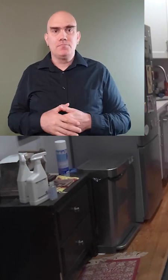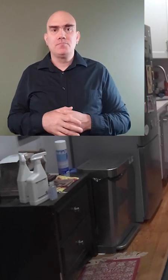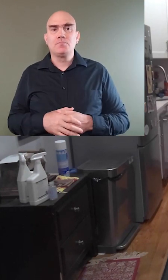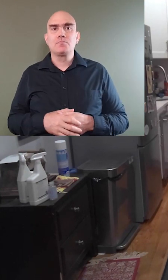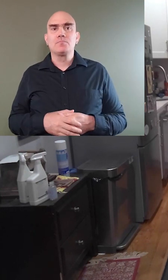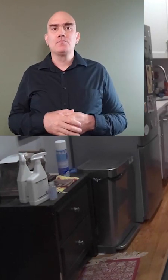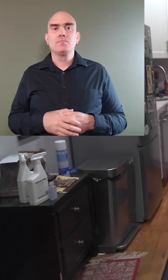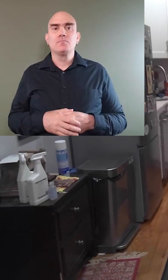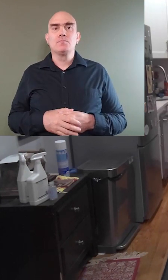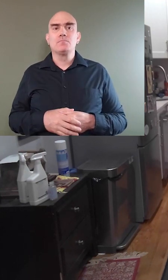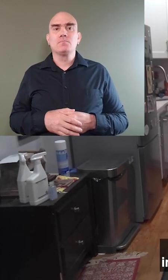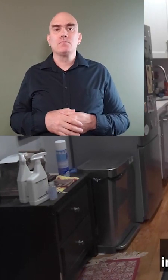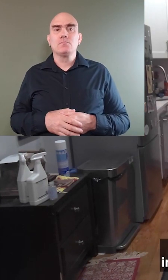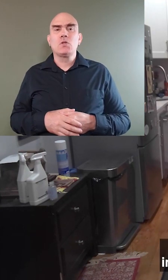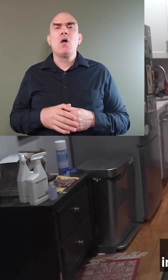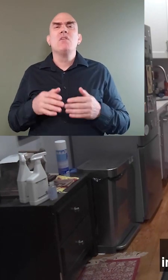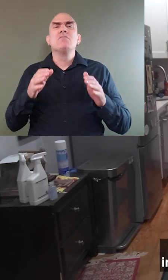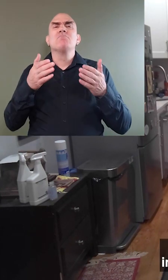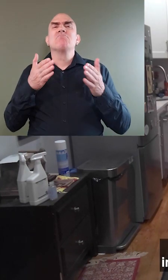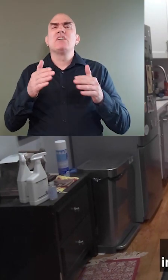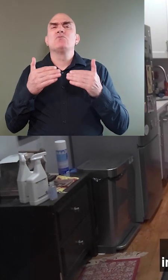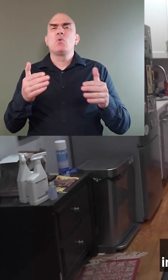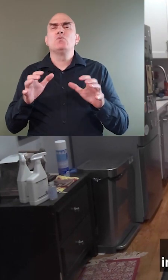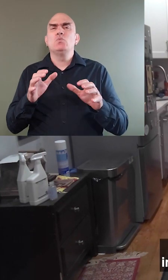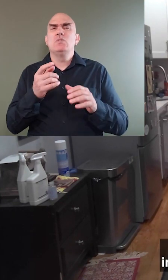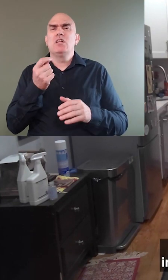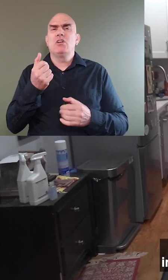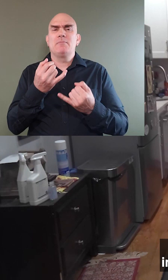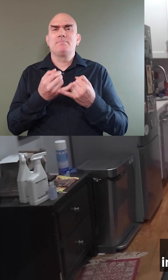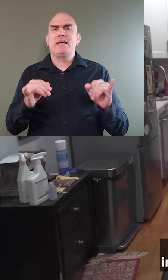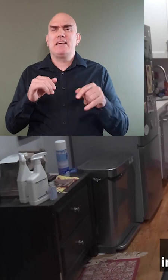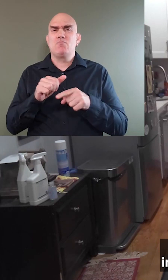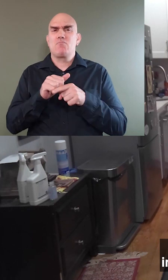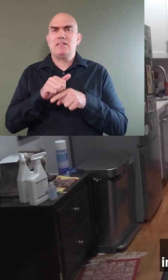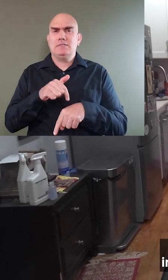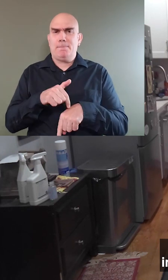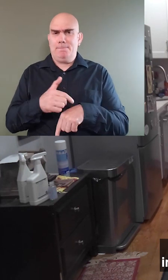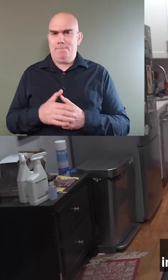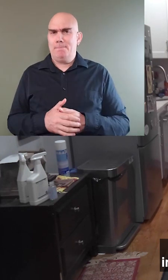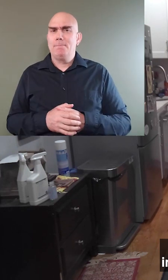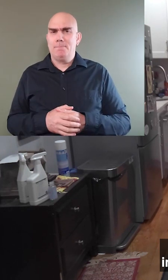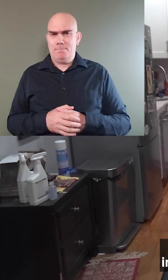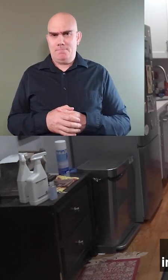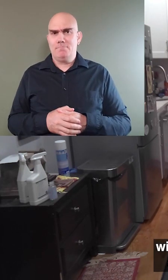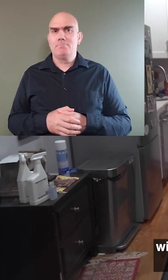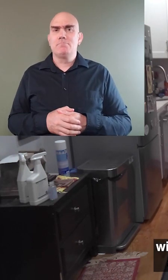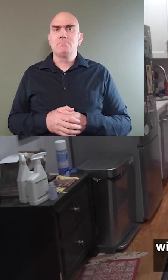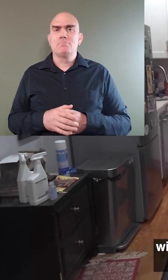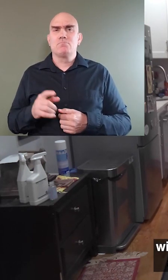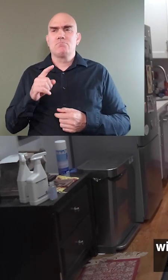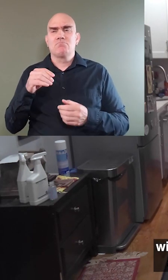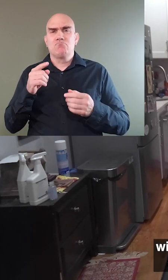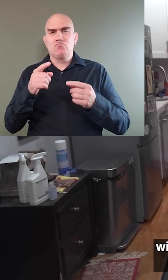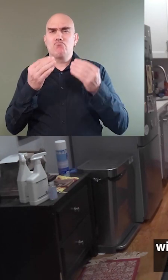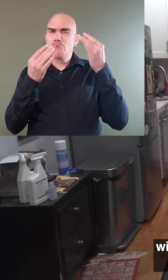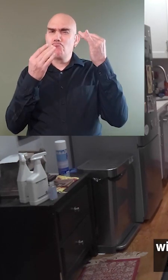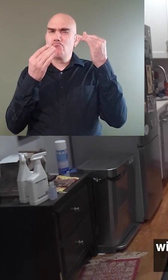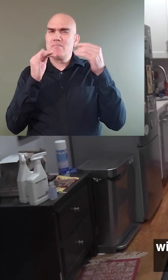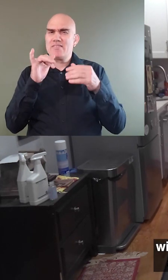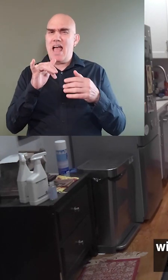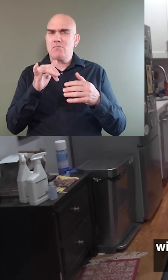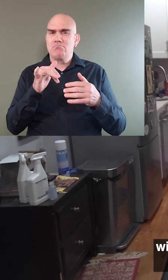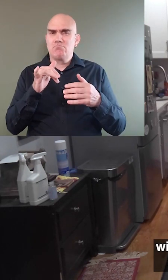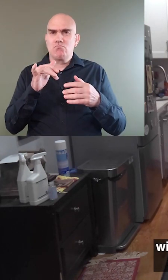body. So let's do a little bit of independent practice time with these thoughts in